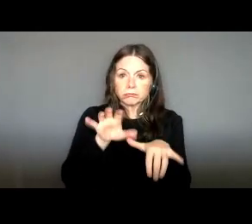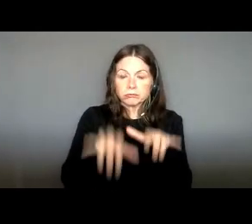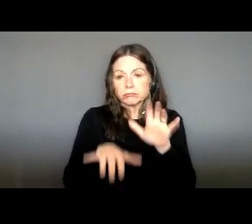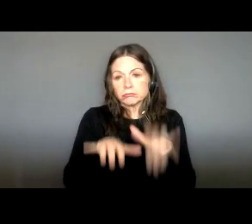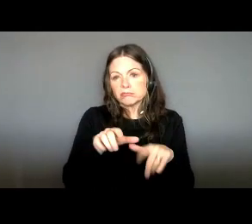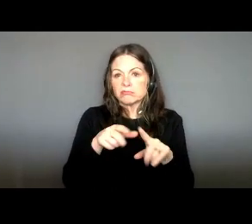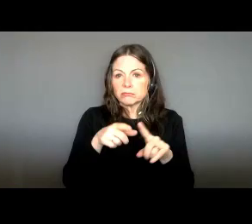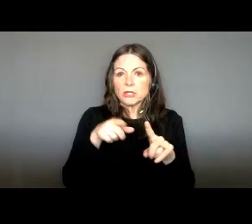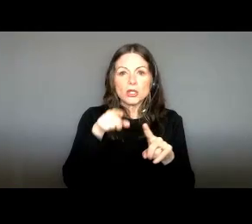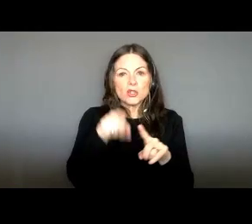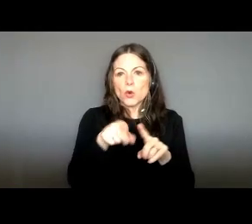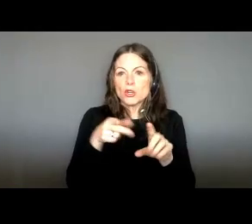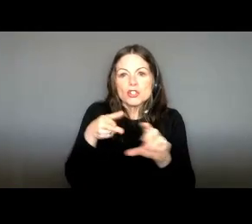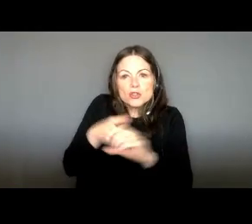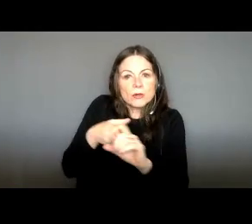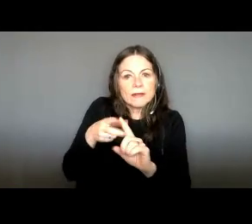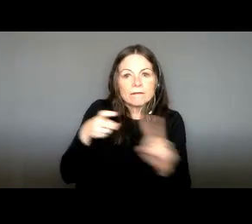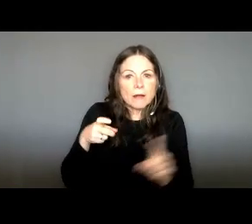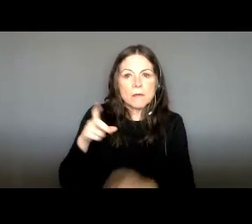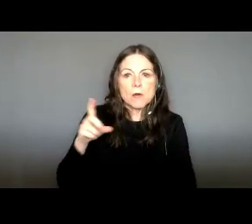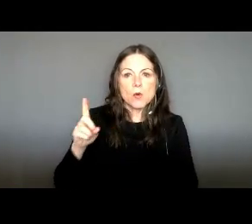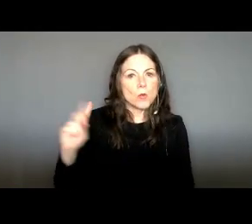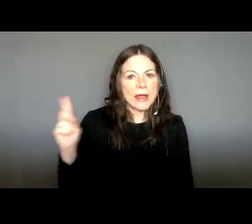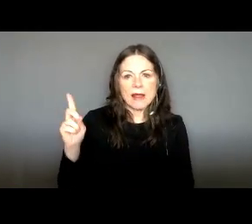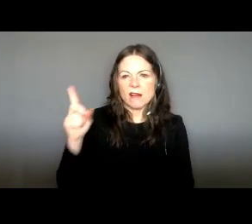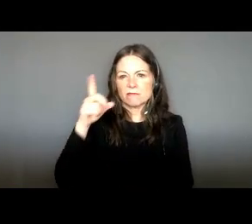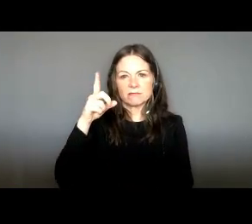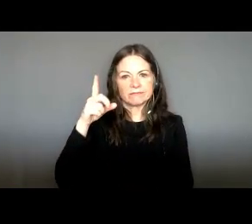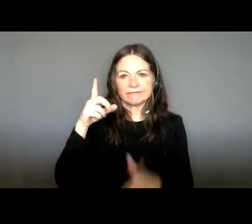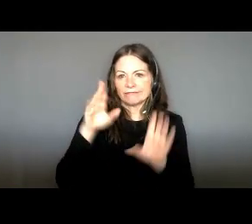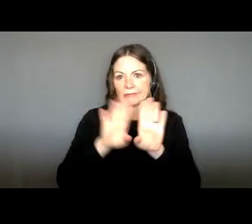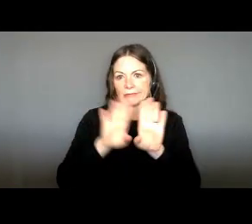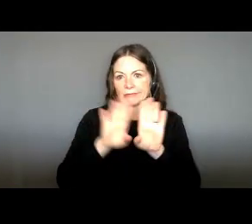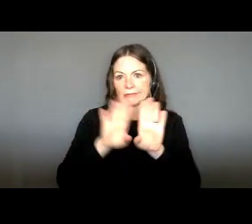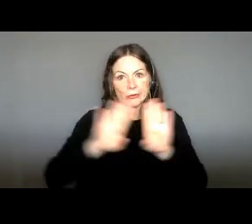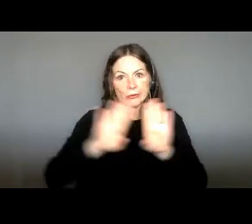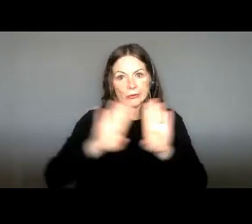chat if you are joining us from all areas across Canada.